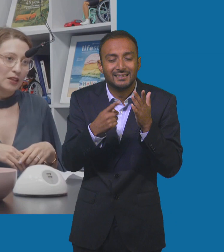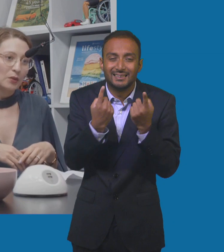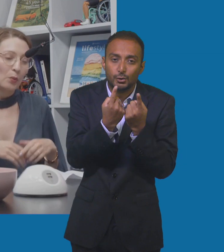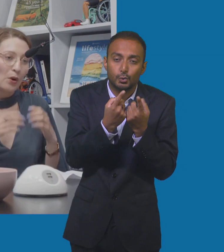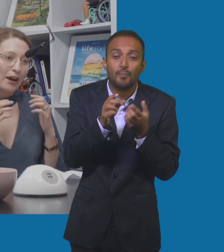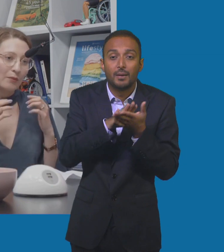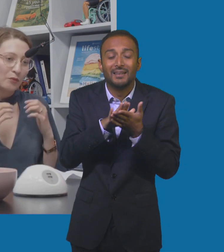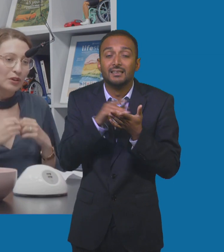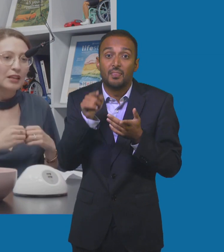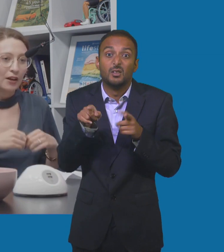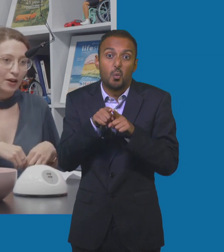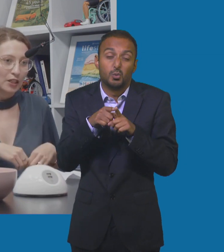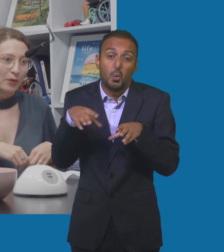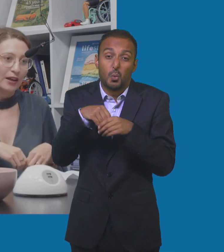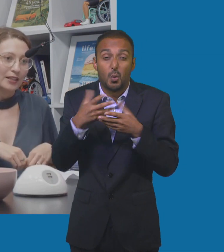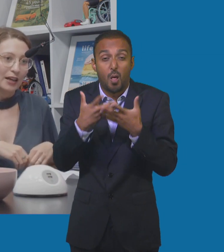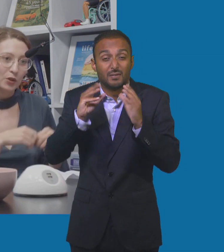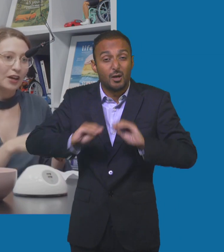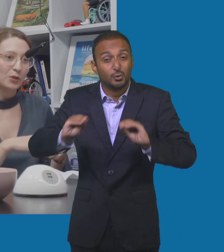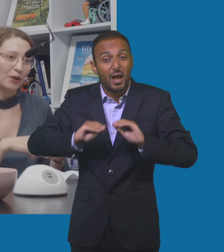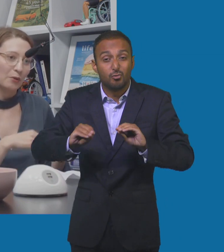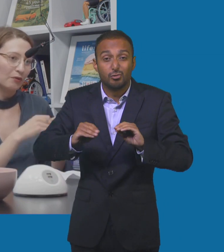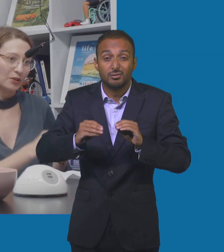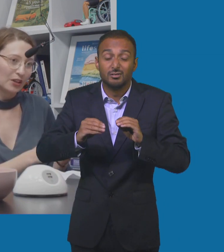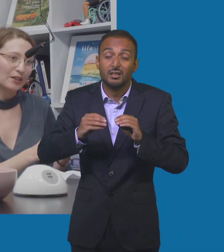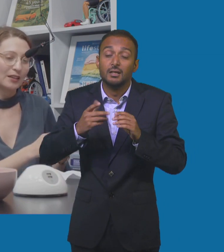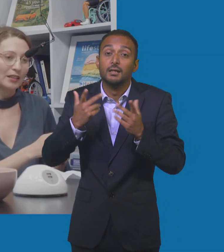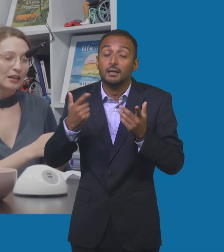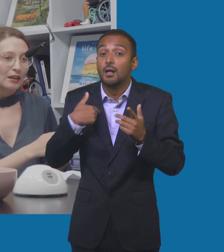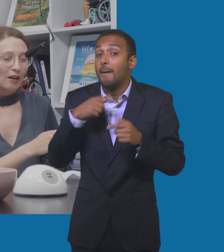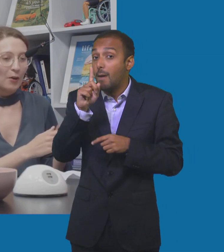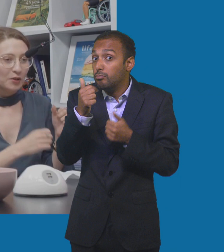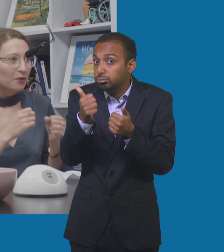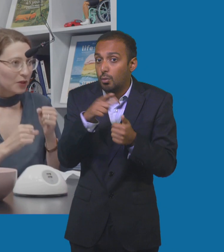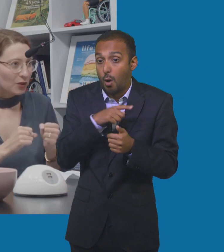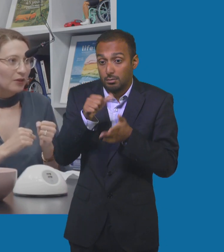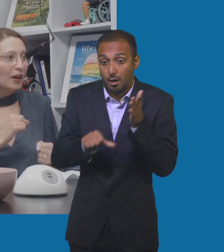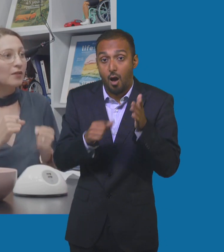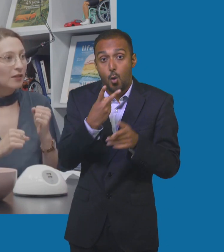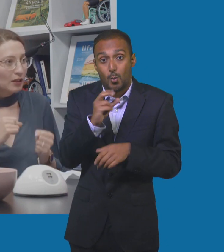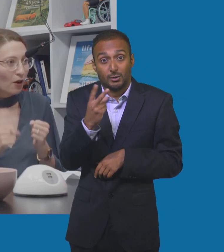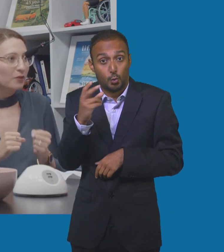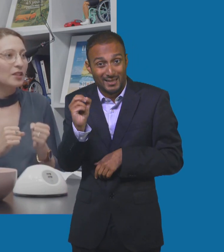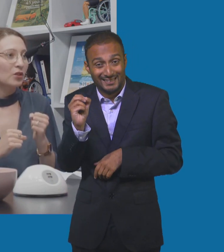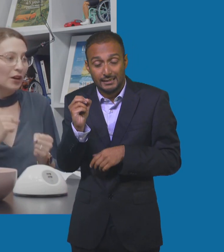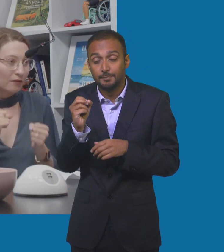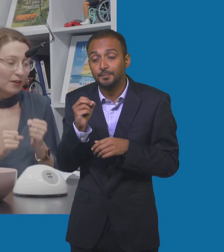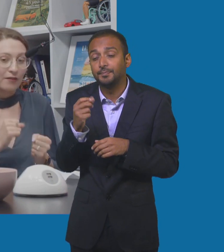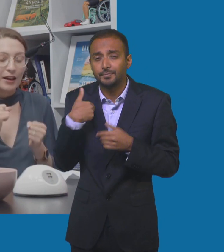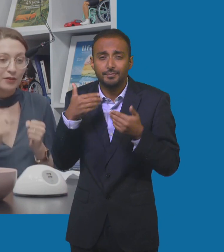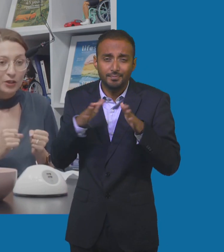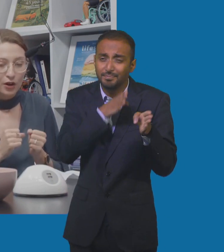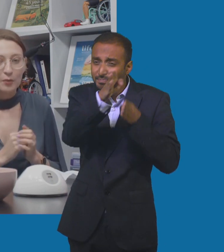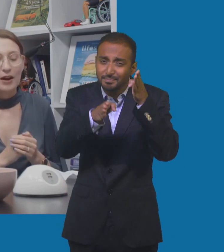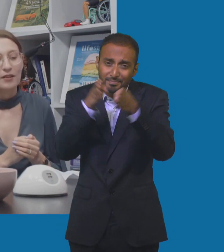education awareness piece. What I'm really encouraged by is that in 2020, when we first started this, I went to my first round of kind of EV conferences trying to